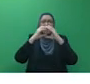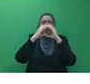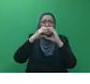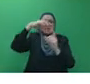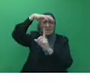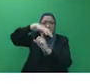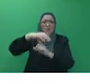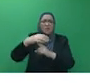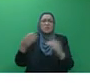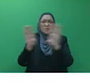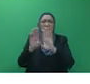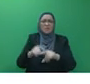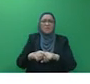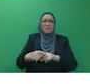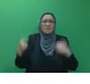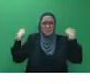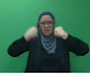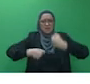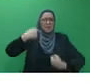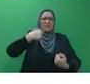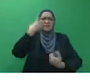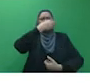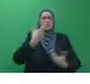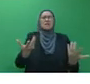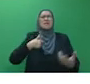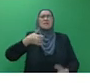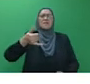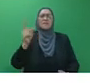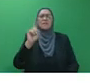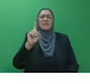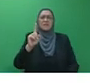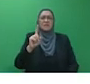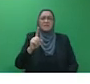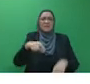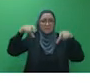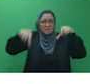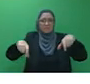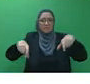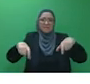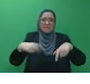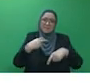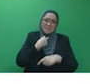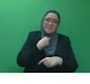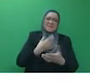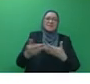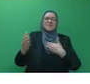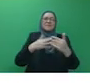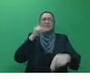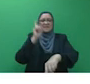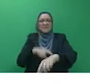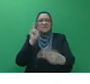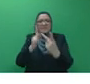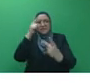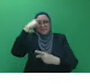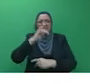you know so i think the timing was right for me to go like well yeah i guess i'm a bit i'm a bit older now i really should